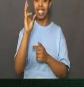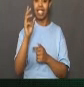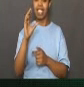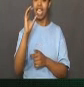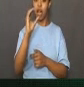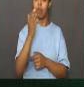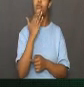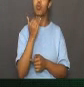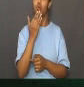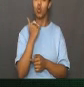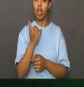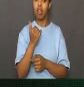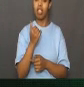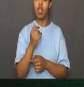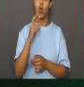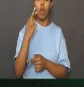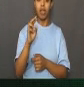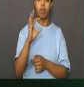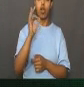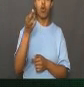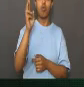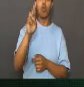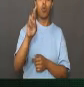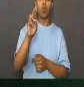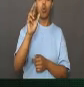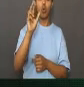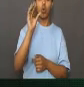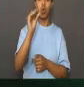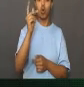sugar, or fructose